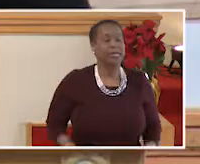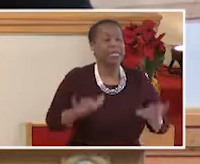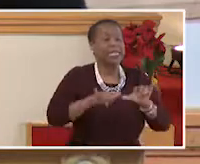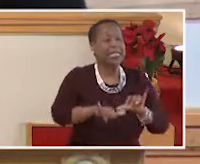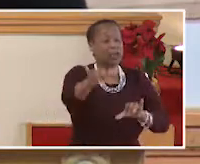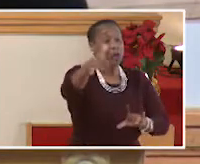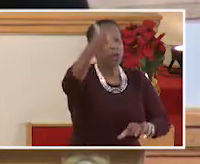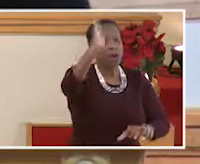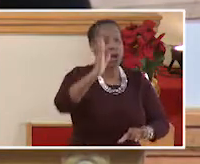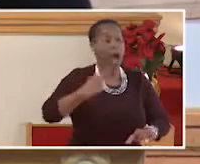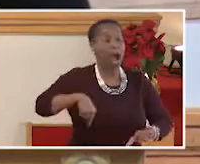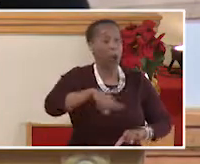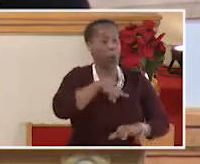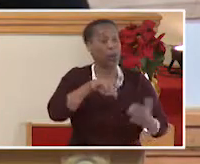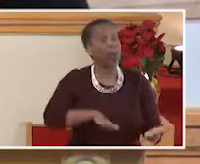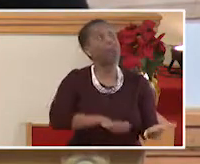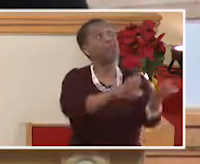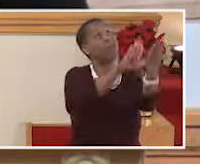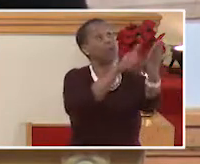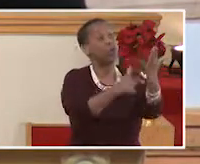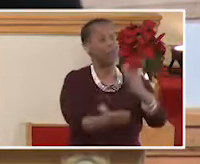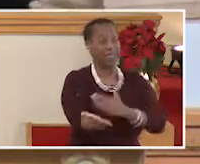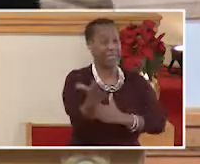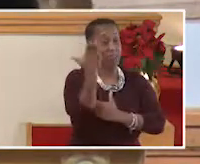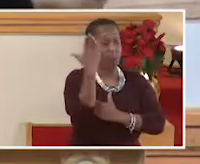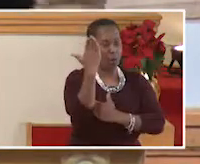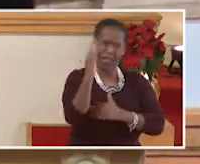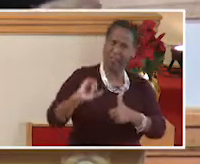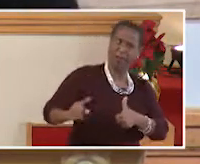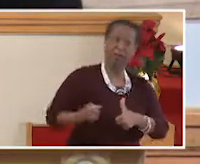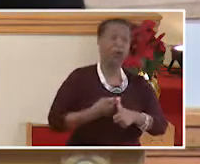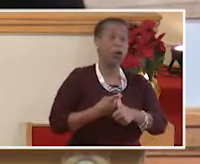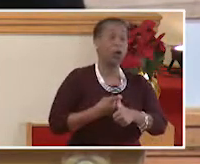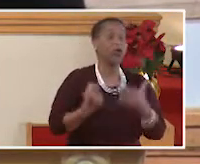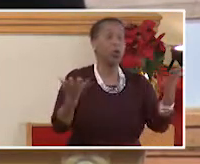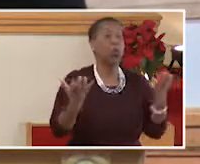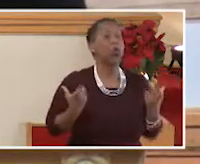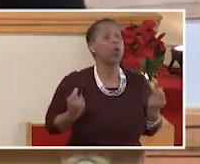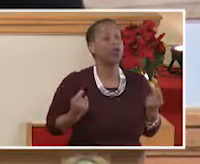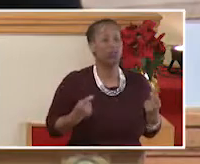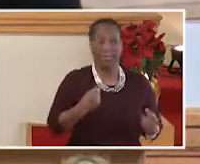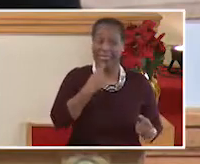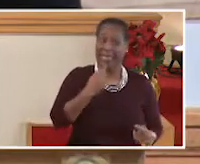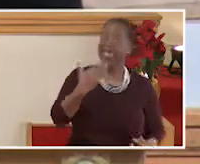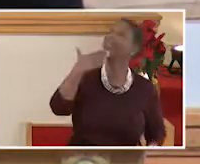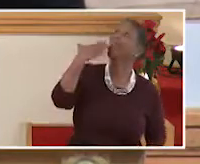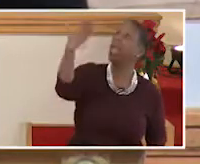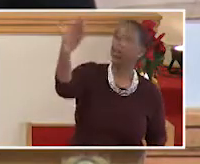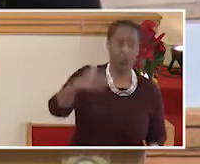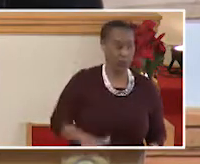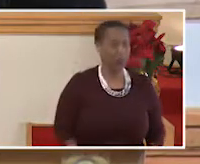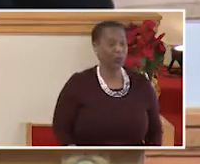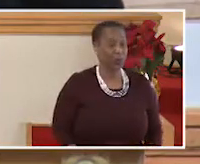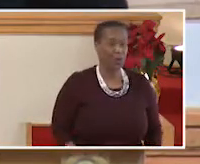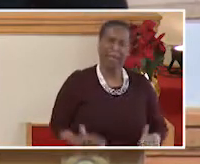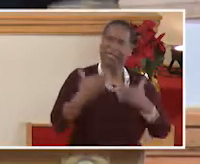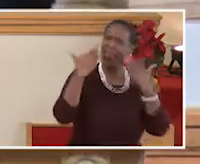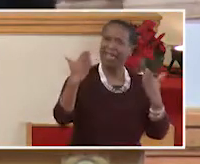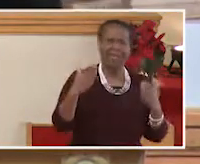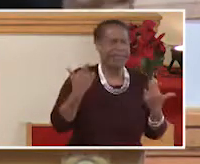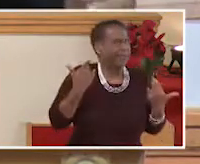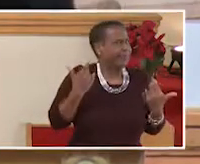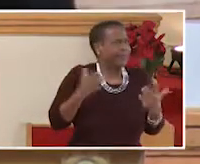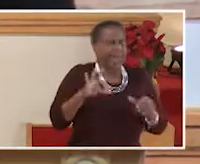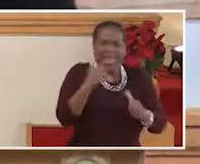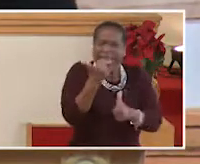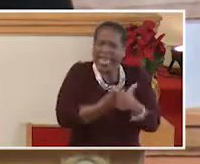Eternal God, we come before you this morning, and the first thing we want to do is to say thank you. Yes, Lord. If there is any